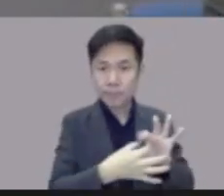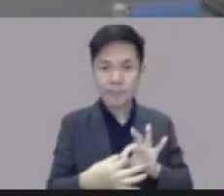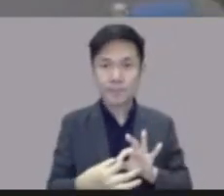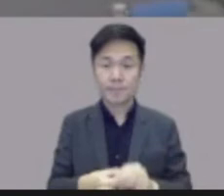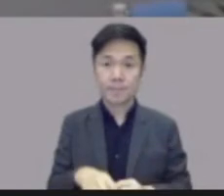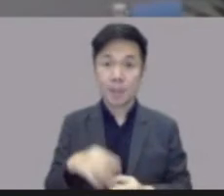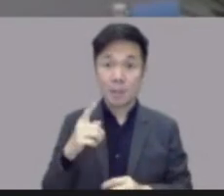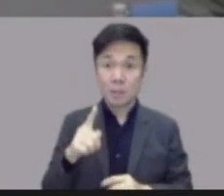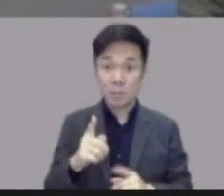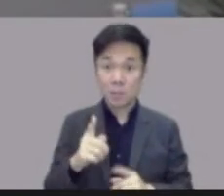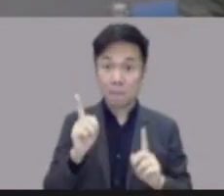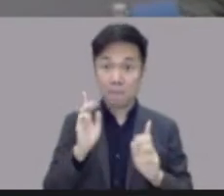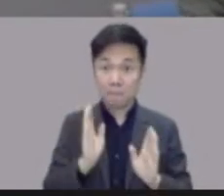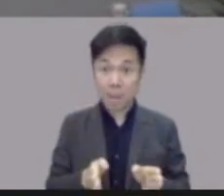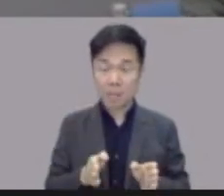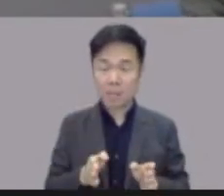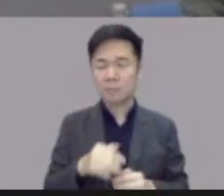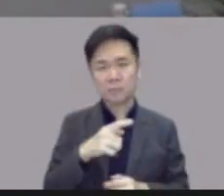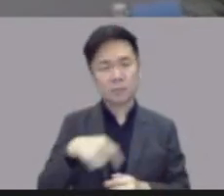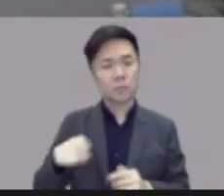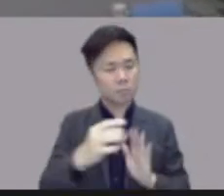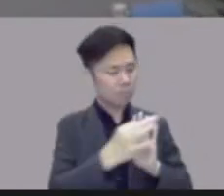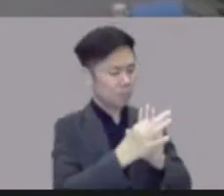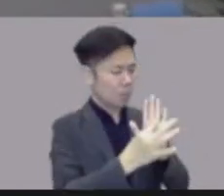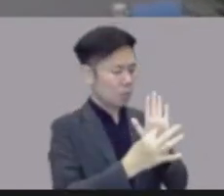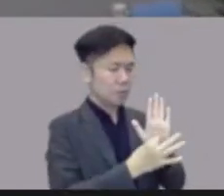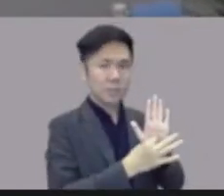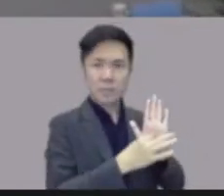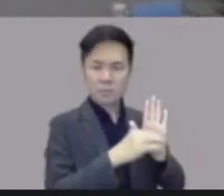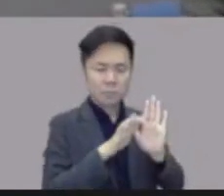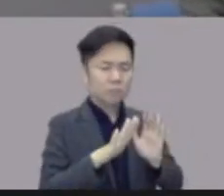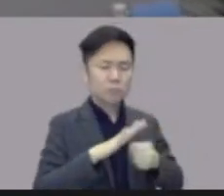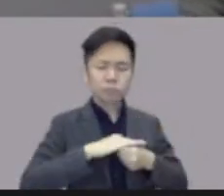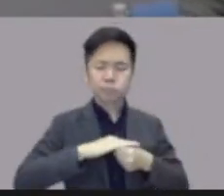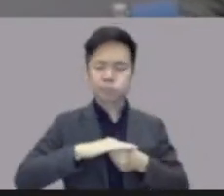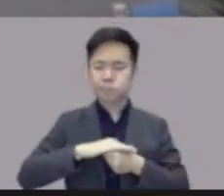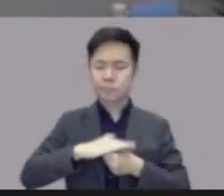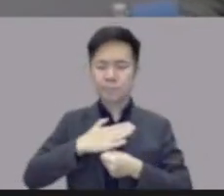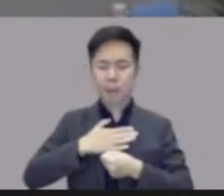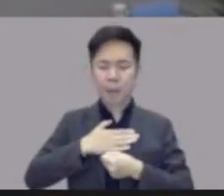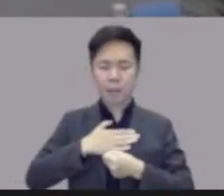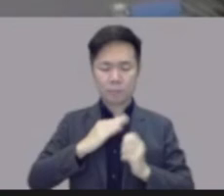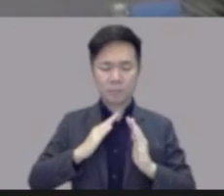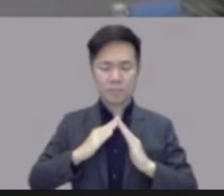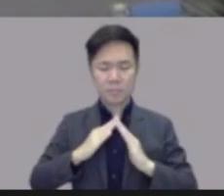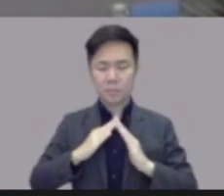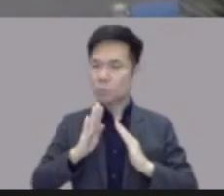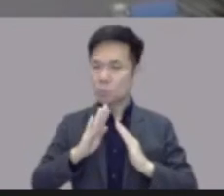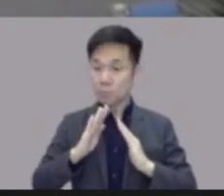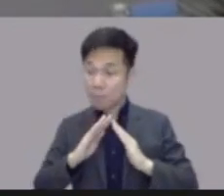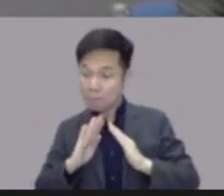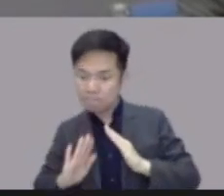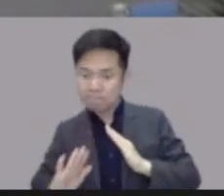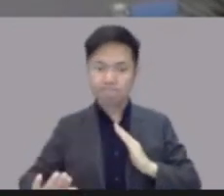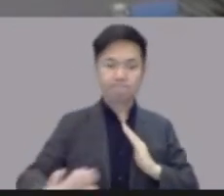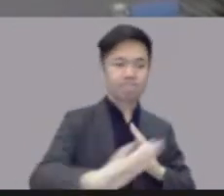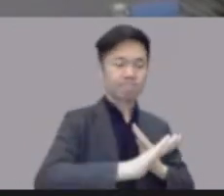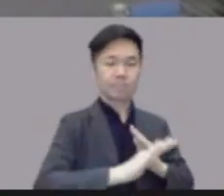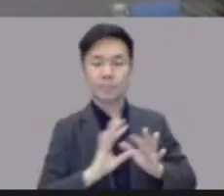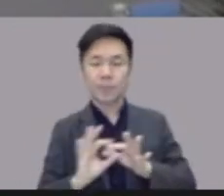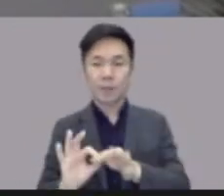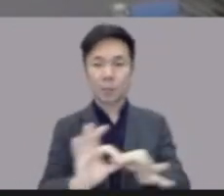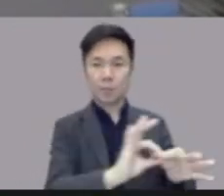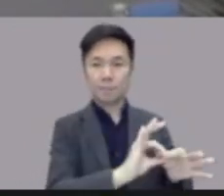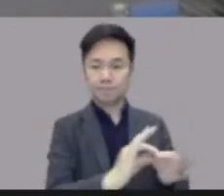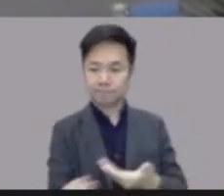actions to improve Urban policies not only local government but also National level sub Regional and the national level cities has already